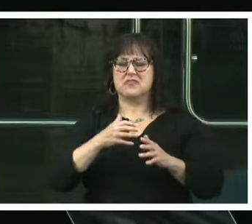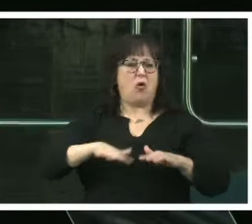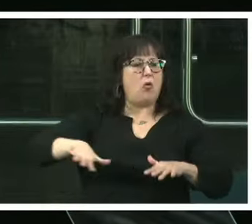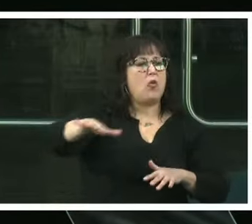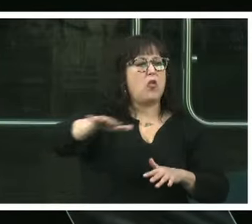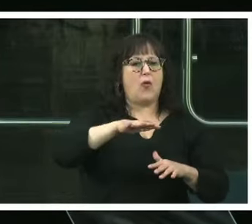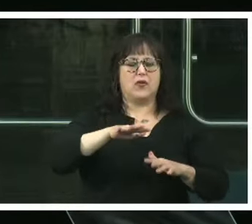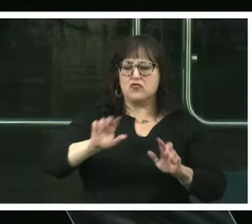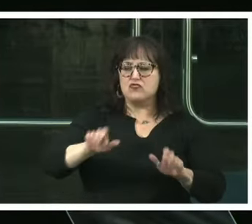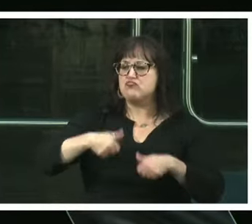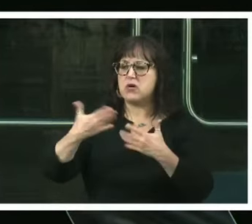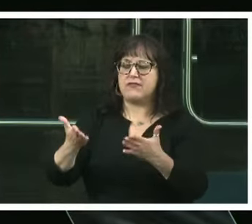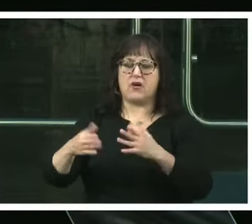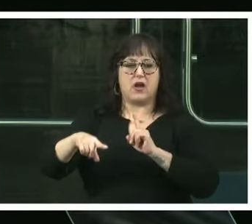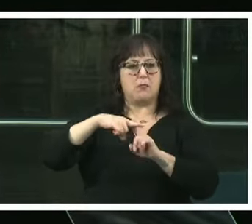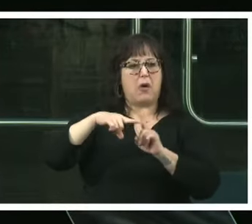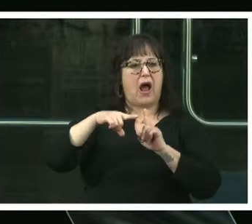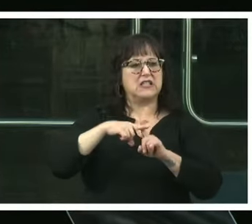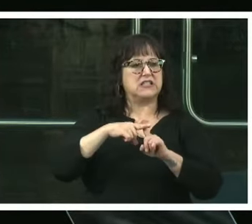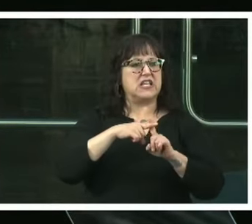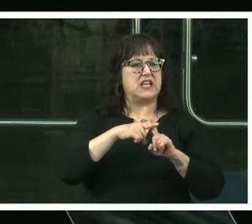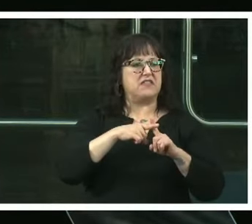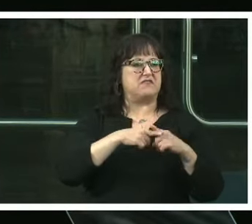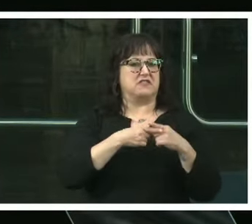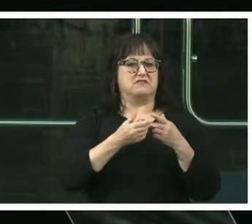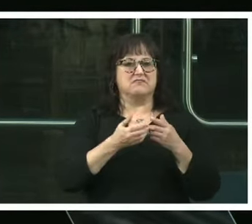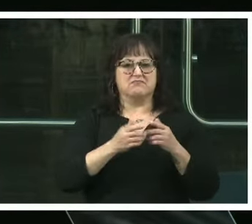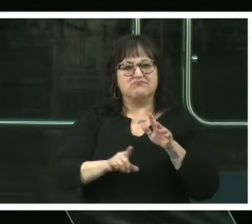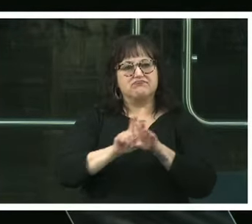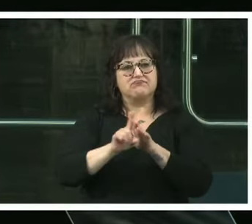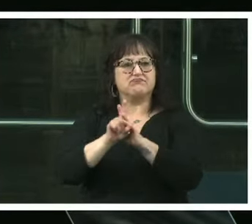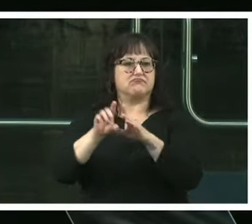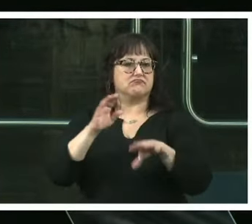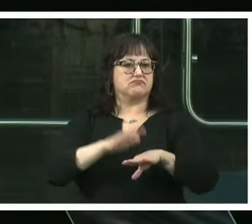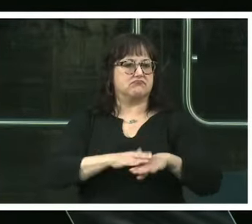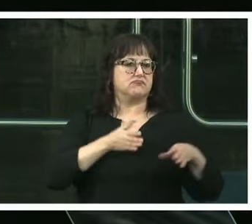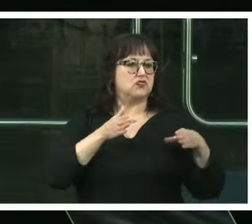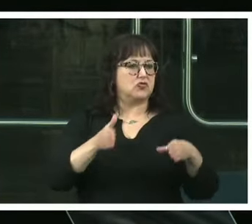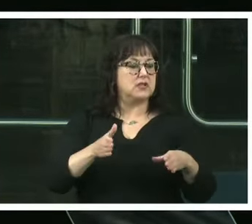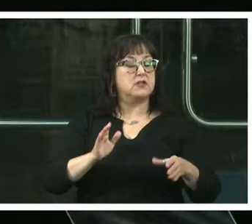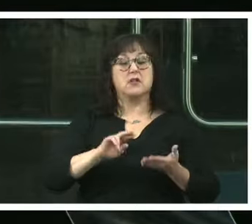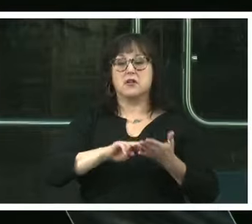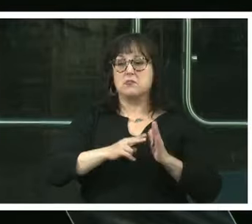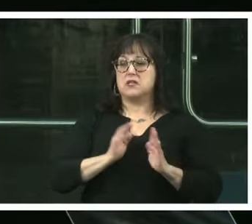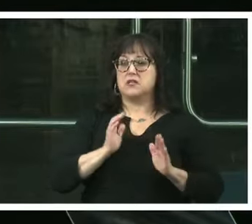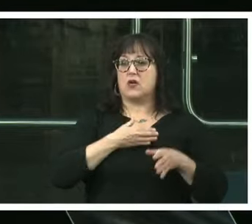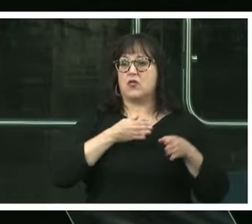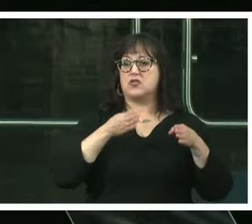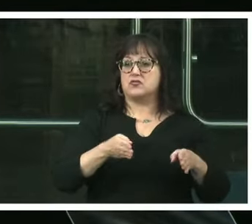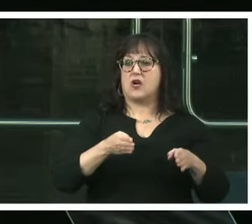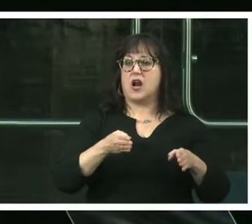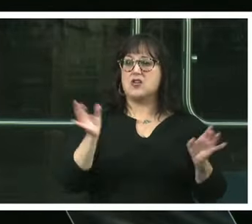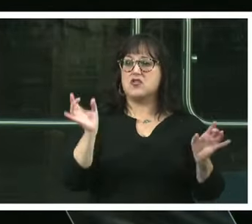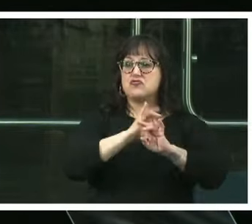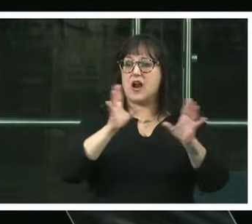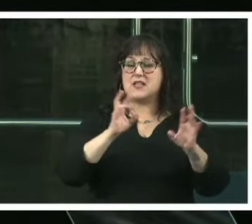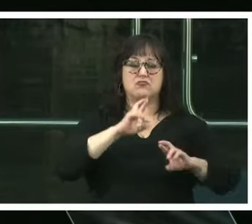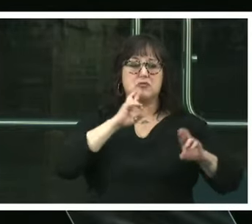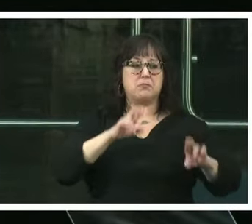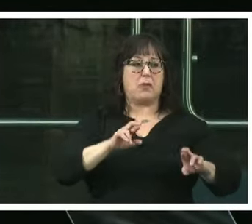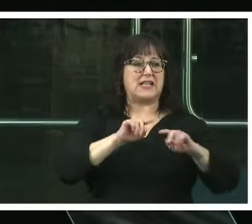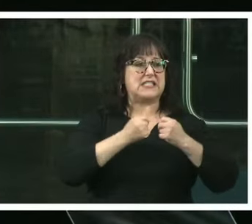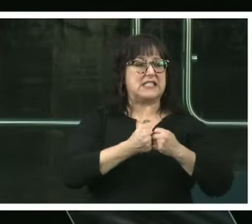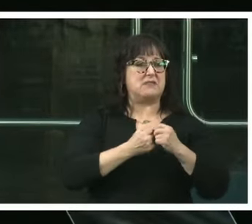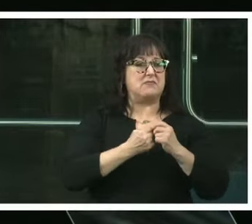that positive presence on the streets. It means our street crisis response teams are out